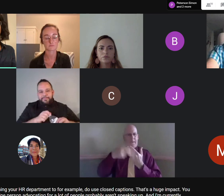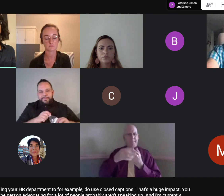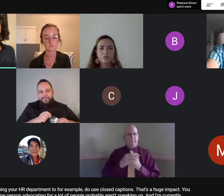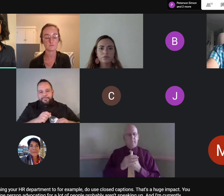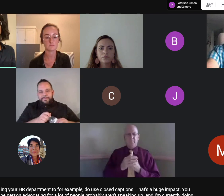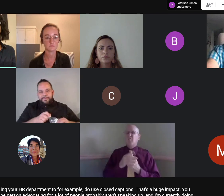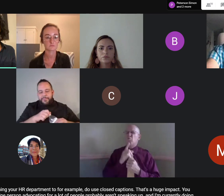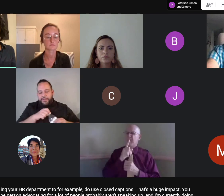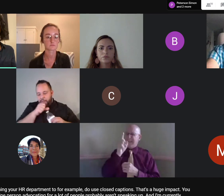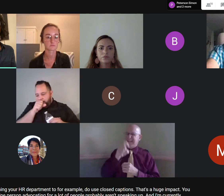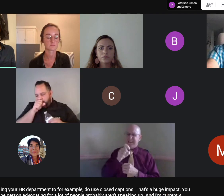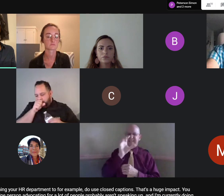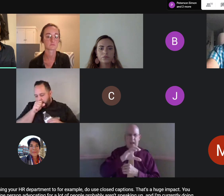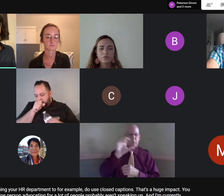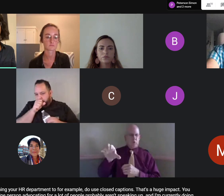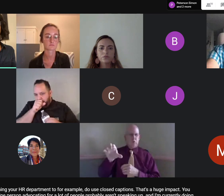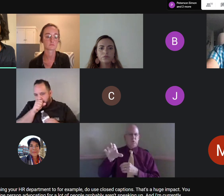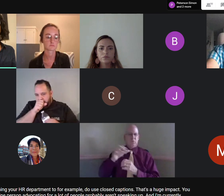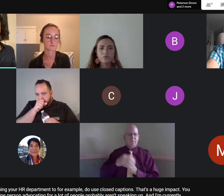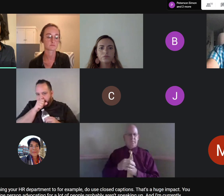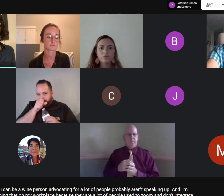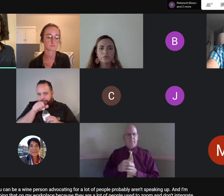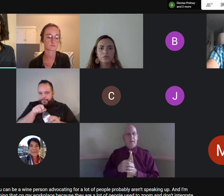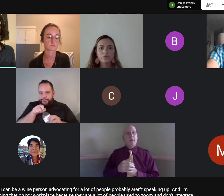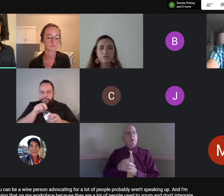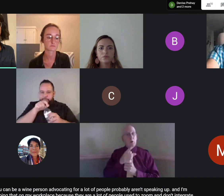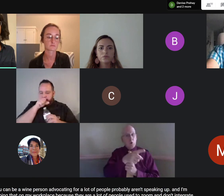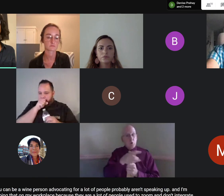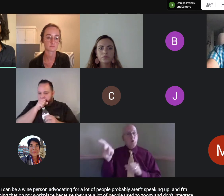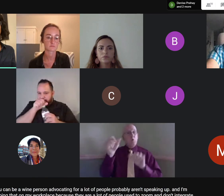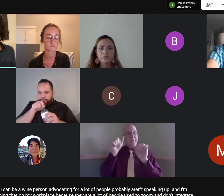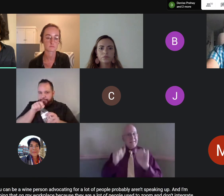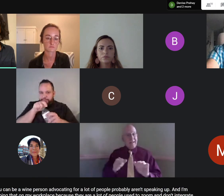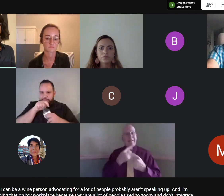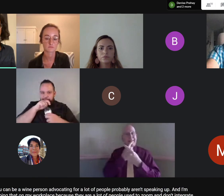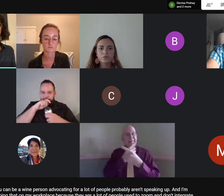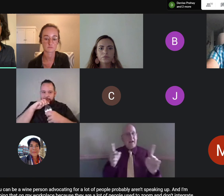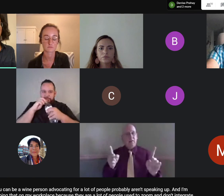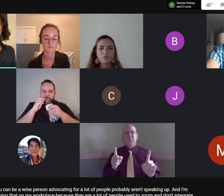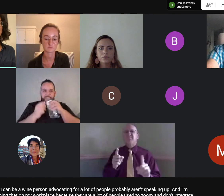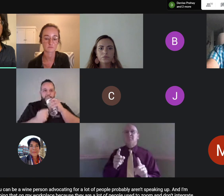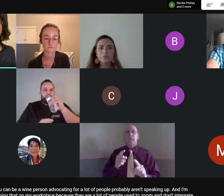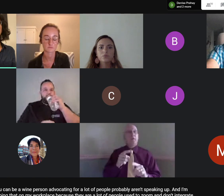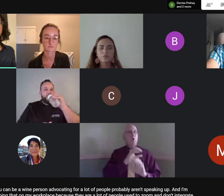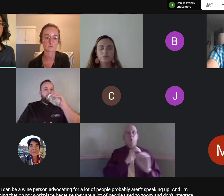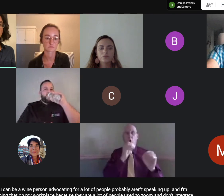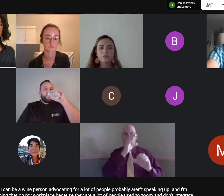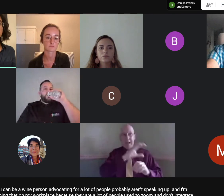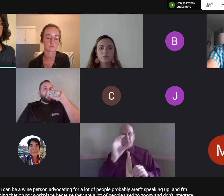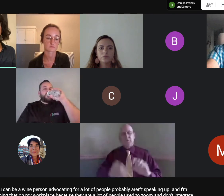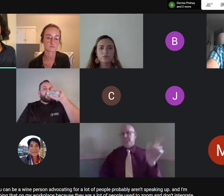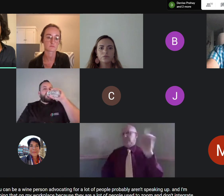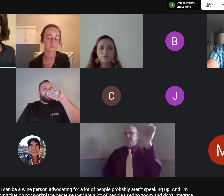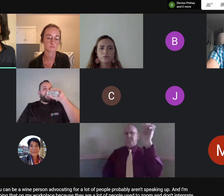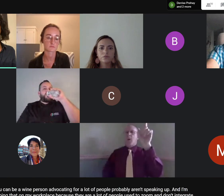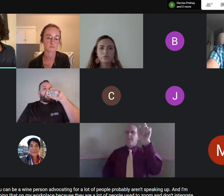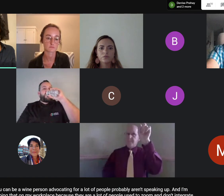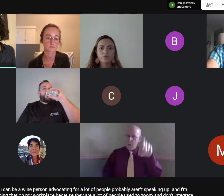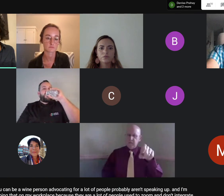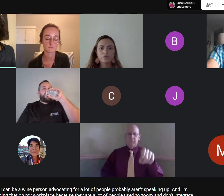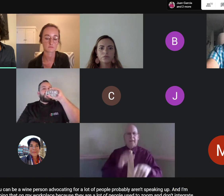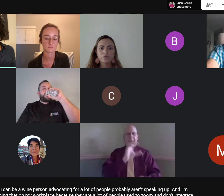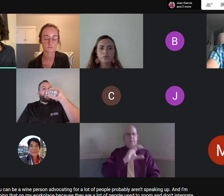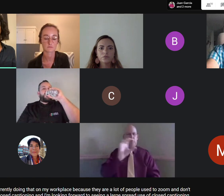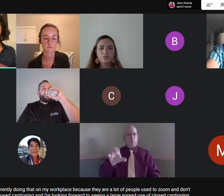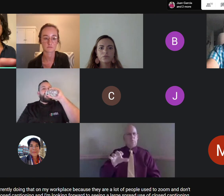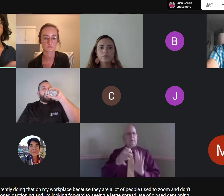now. And everybody can be part of that impact and making online meetings accessible wherever you are participating and